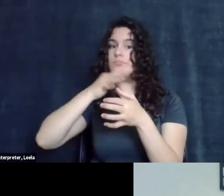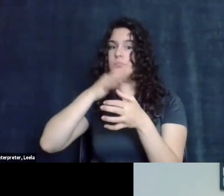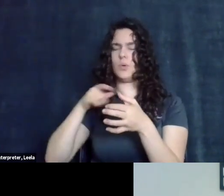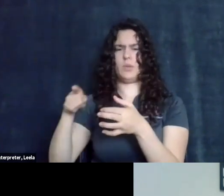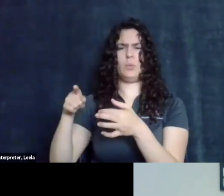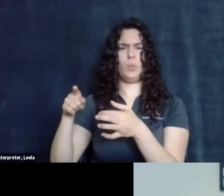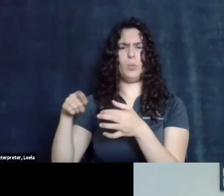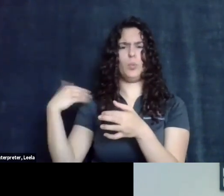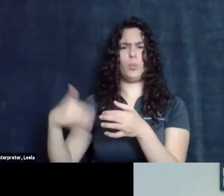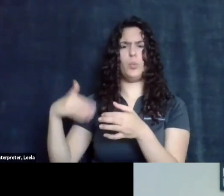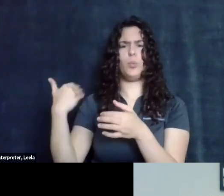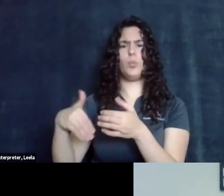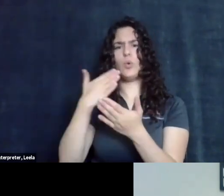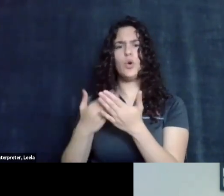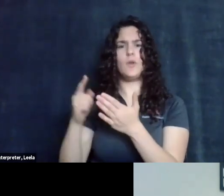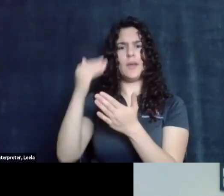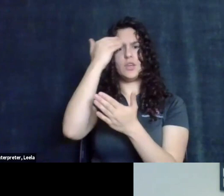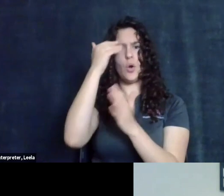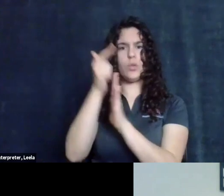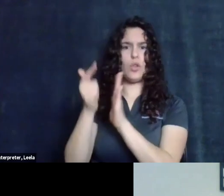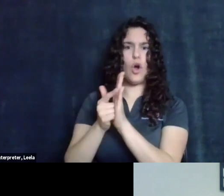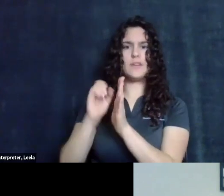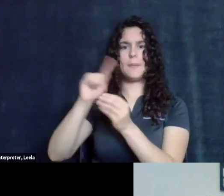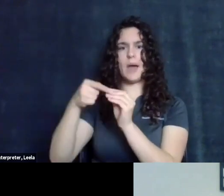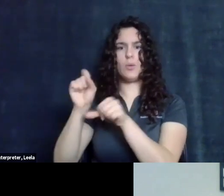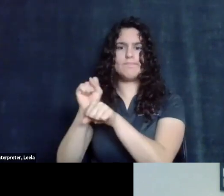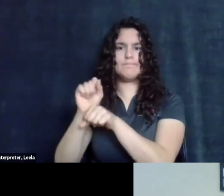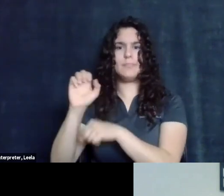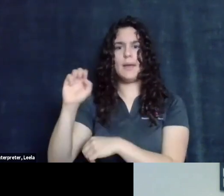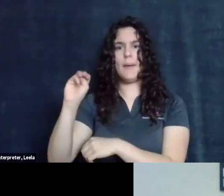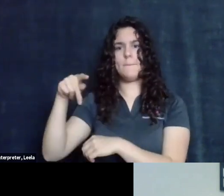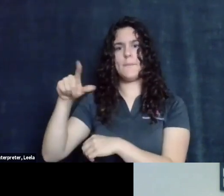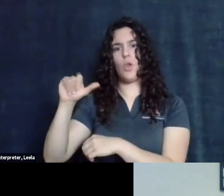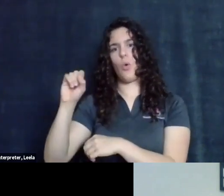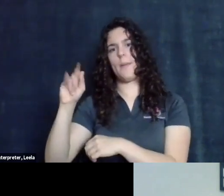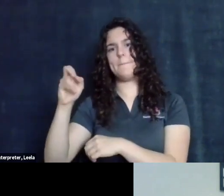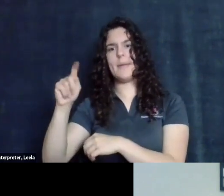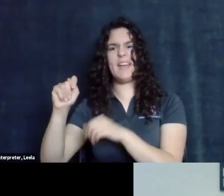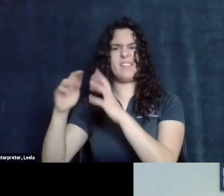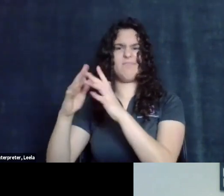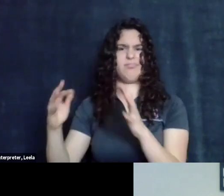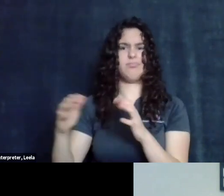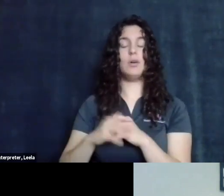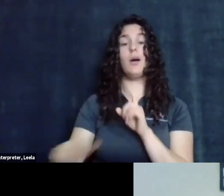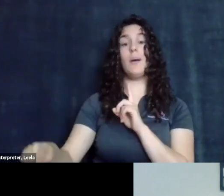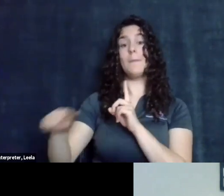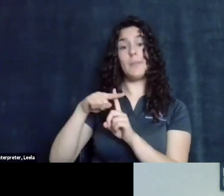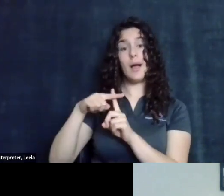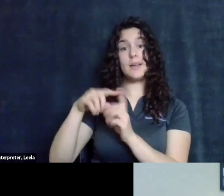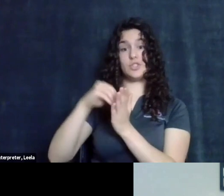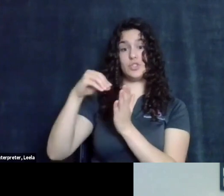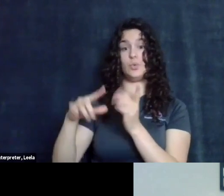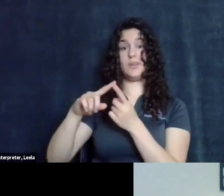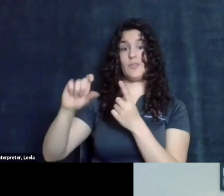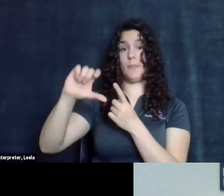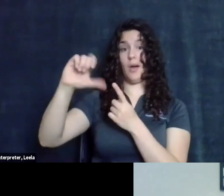of the laws in employment, etc. And they also attract students from other parts of